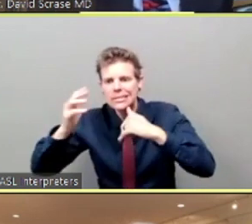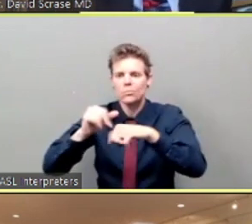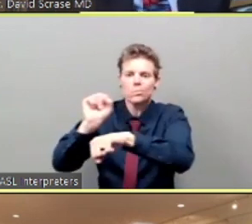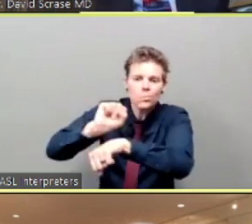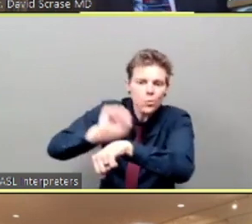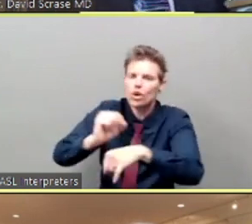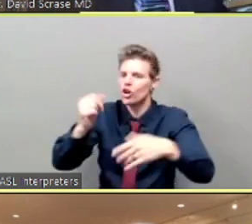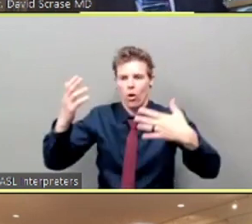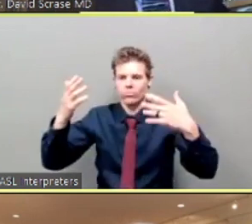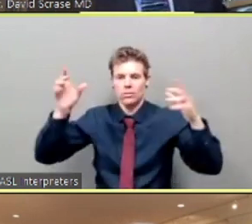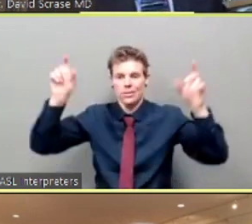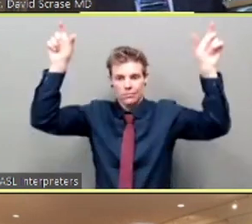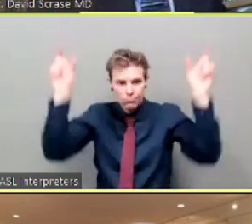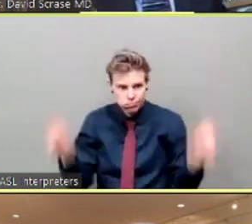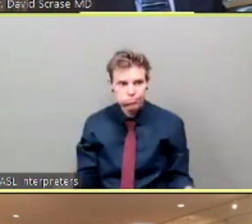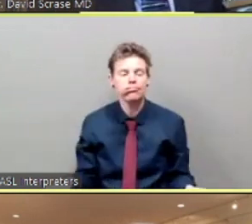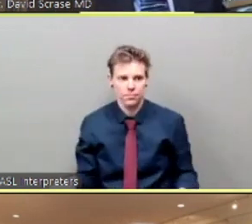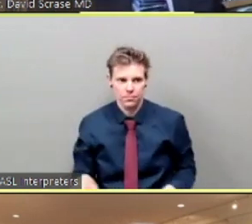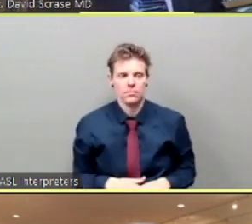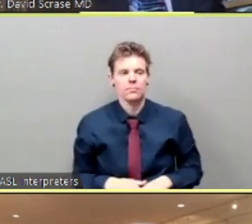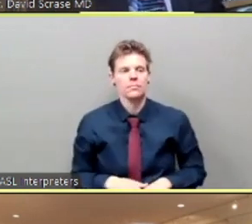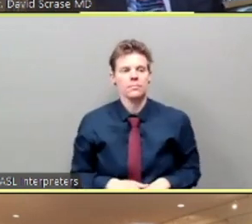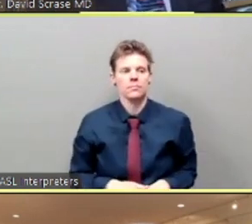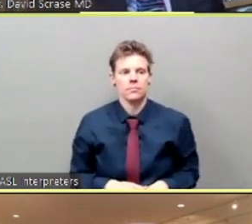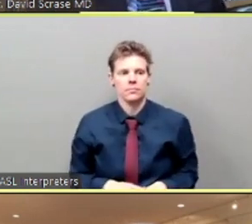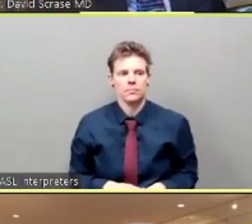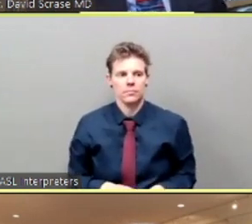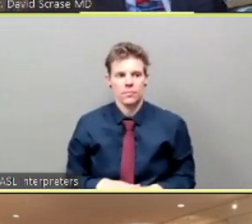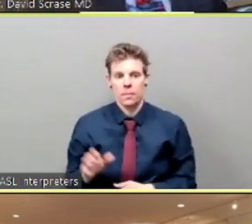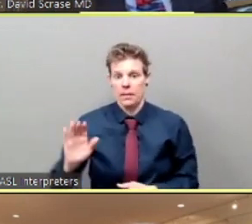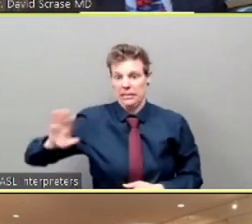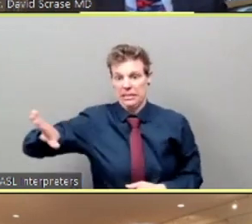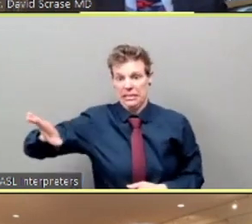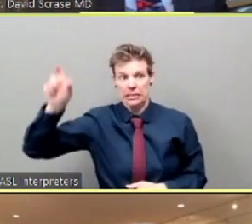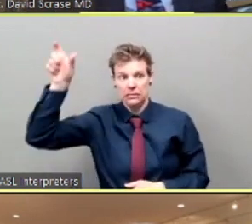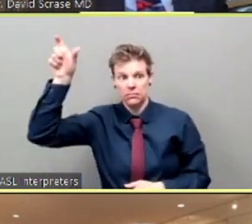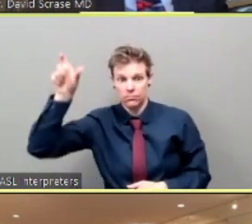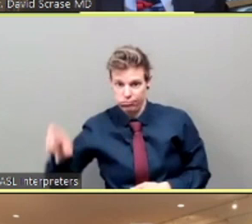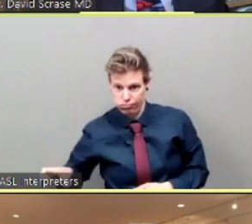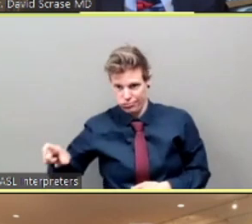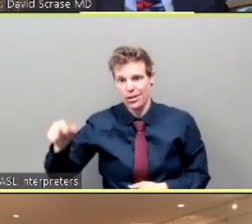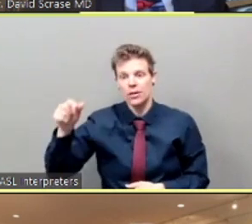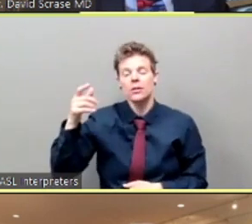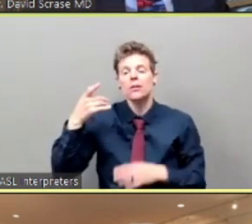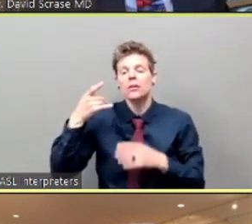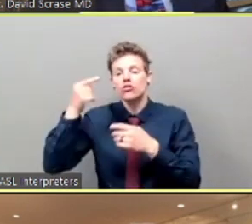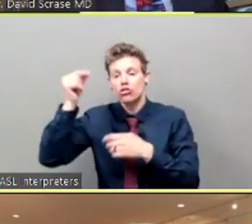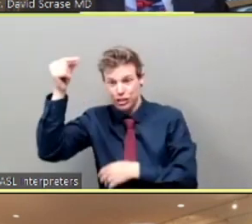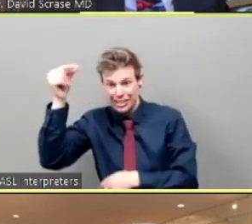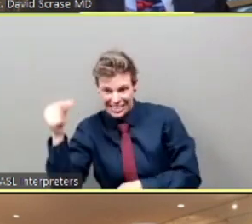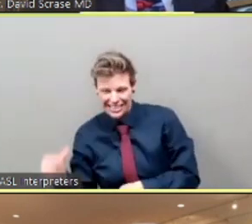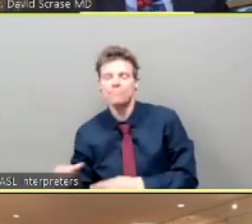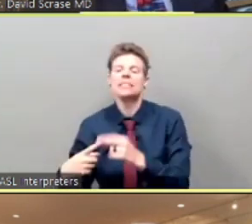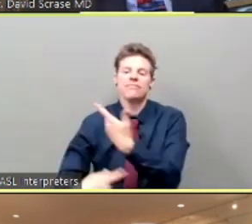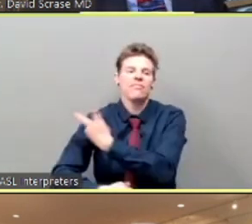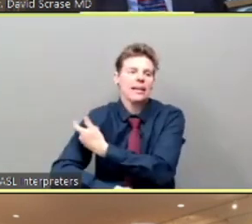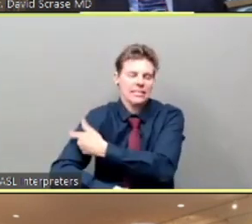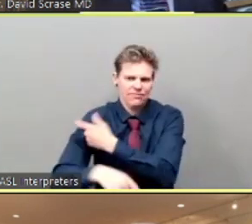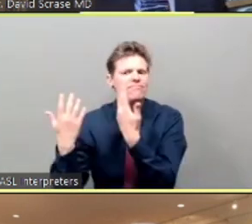and some of them are rated the least safe. So we should be aware of that. And I'm not going